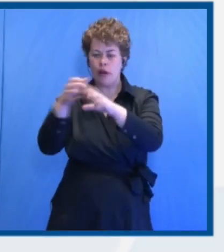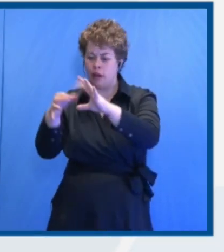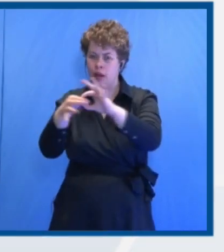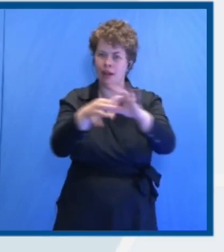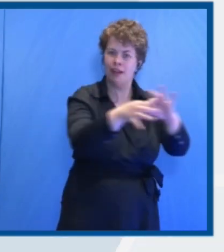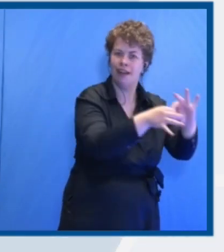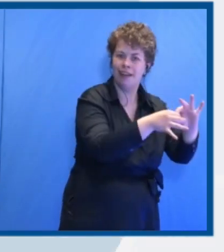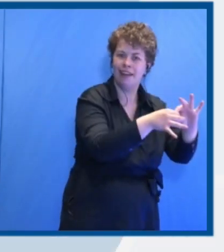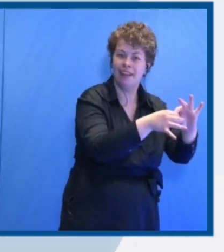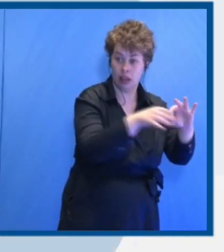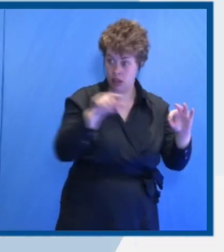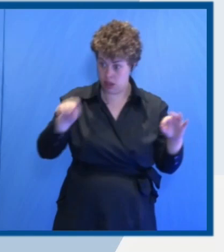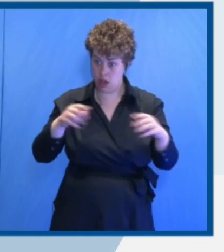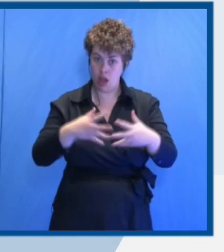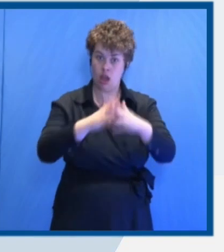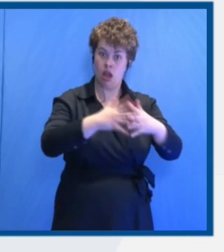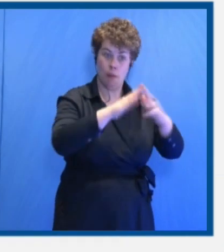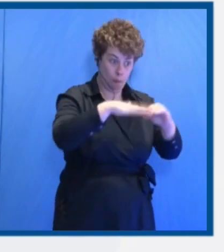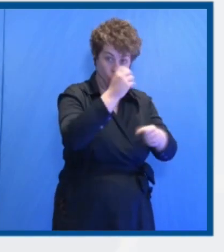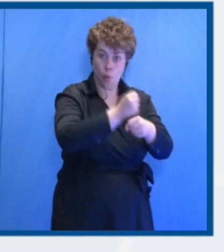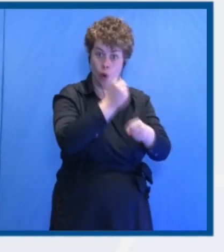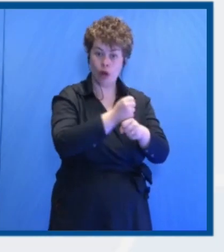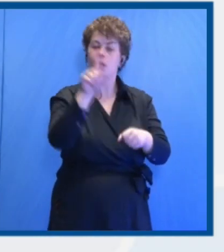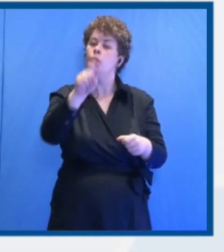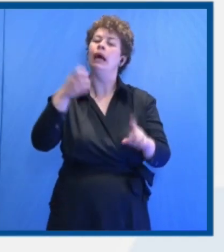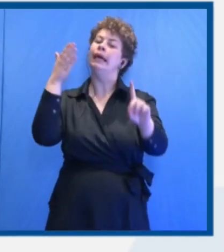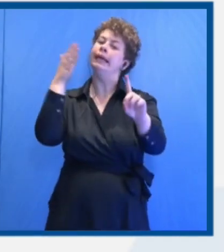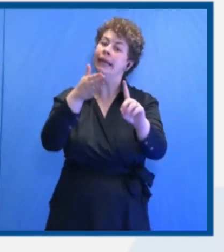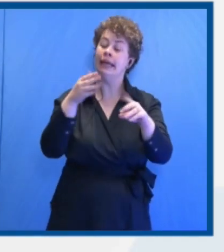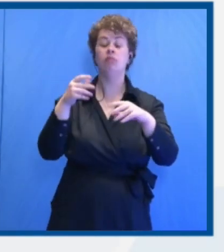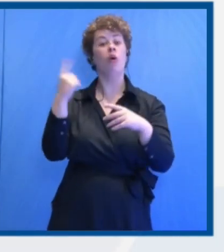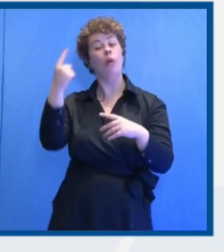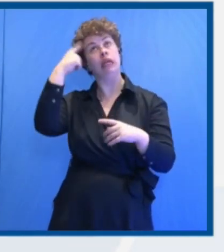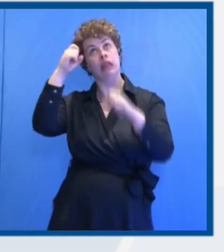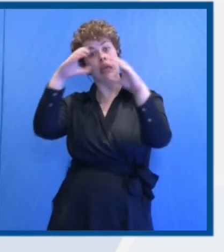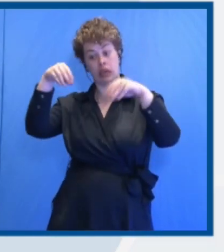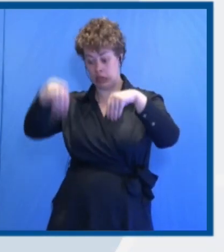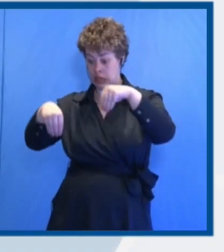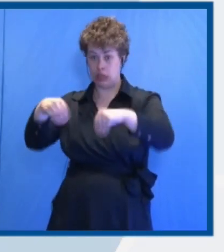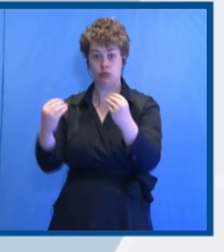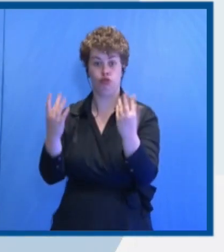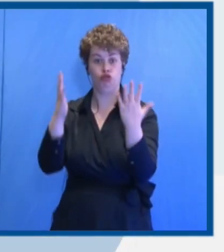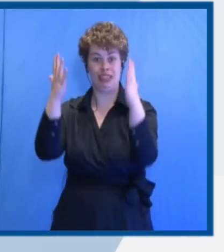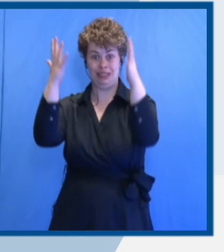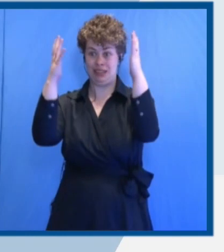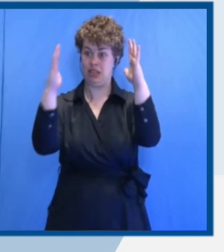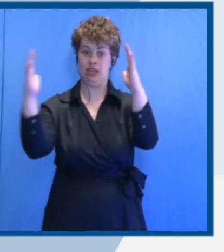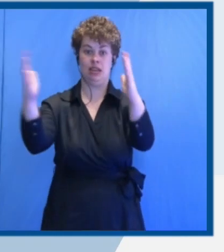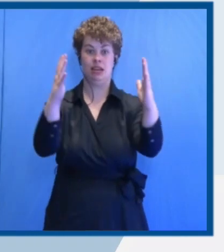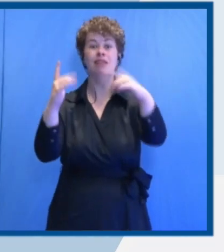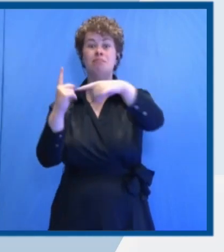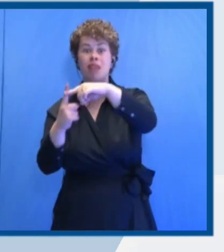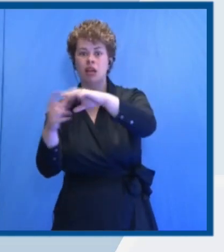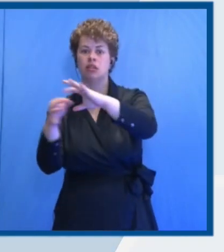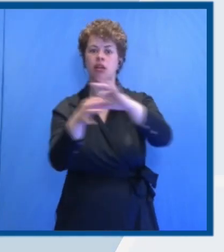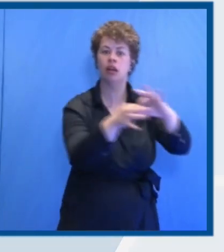is actually using ecosystems and biodiversity value chains, especially on the non-timber forest products that are available